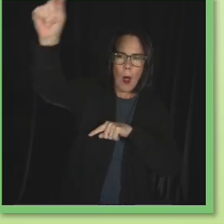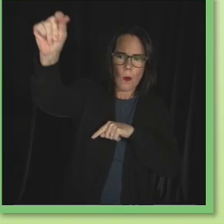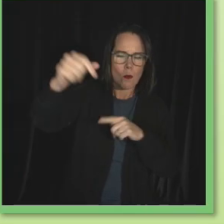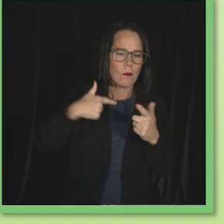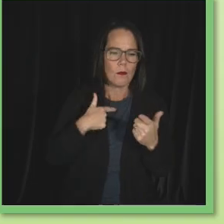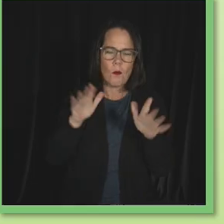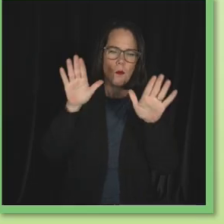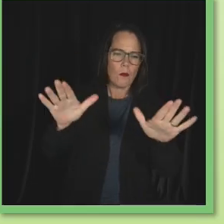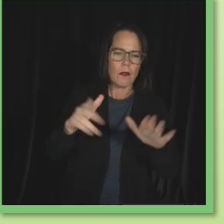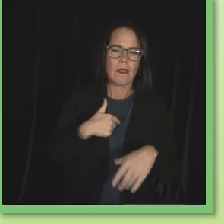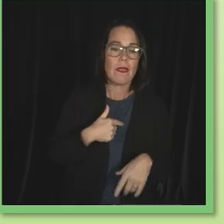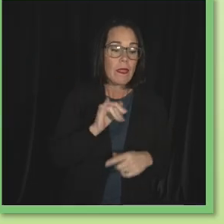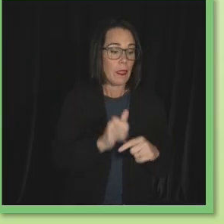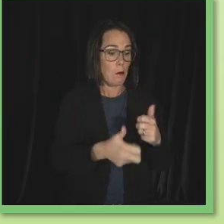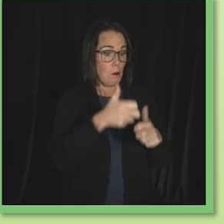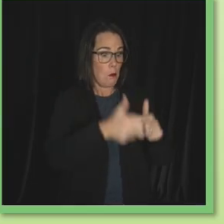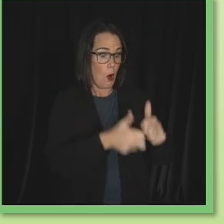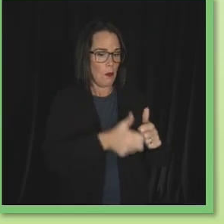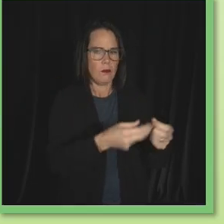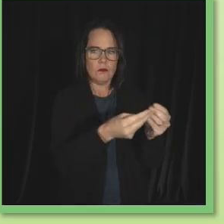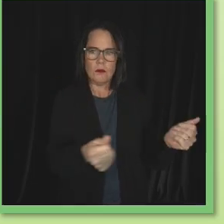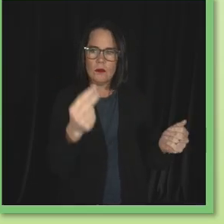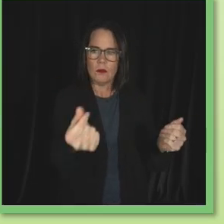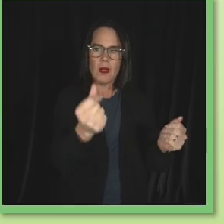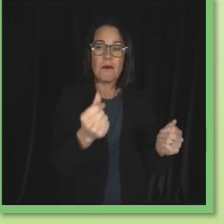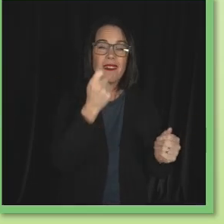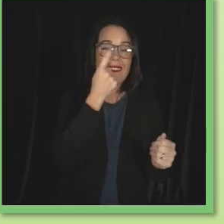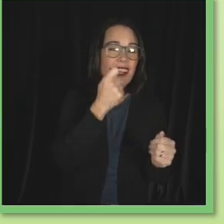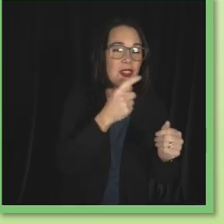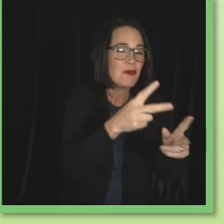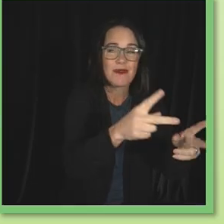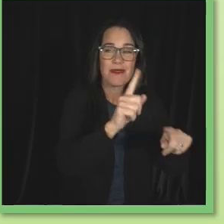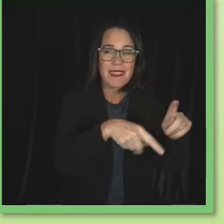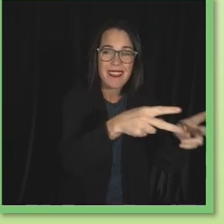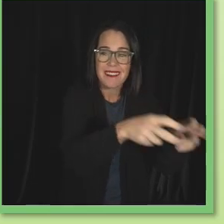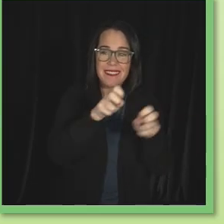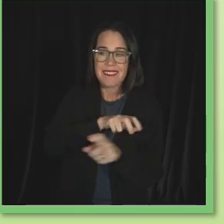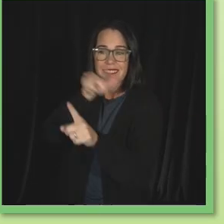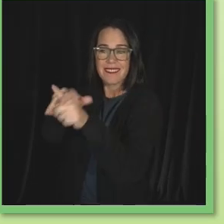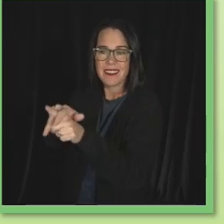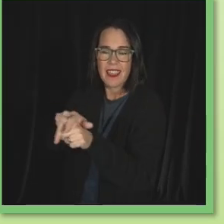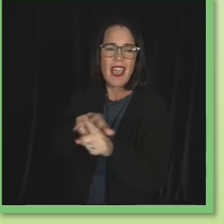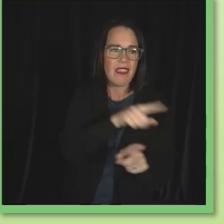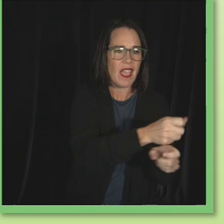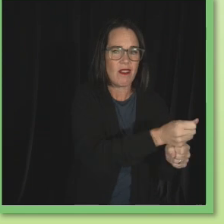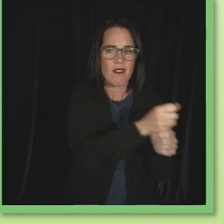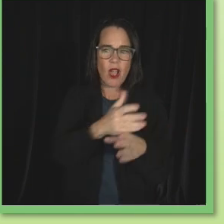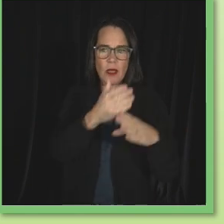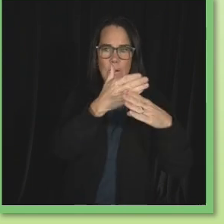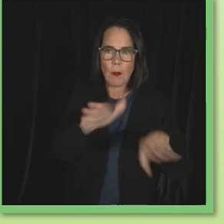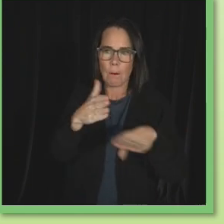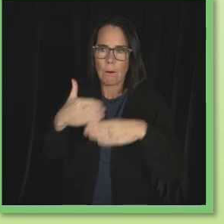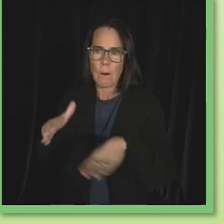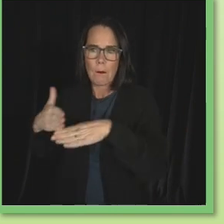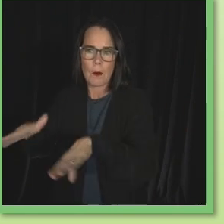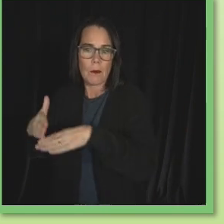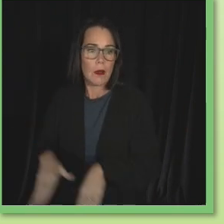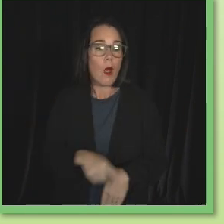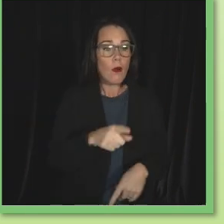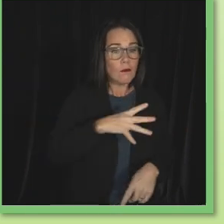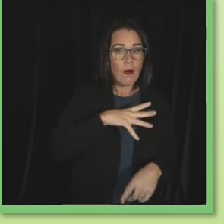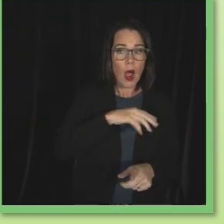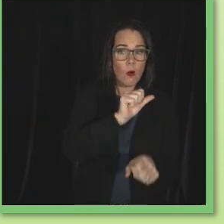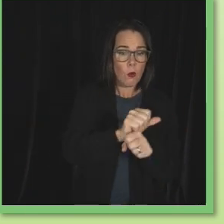for the users. But they are also non-portable. They create fragmentation, so what works on one